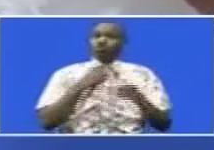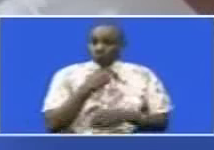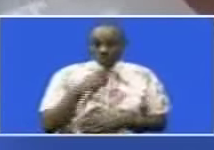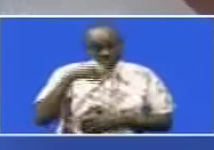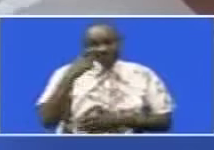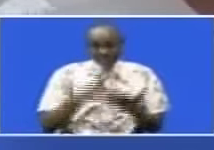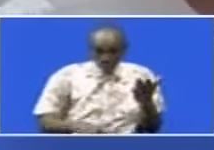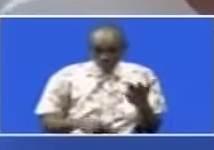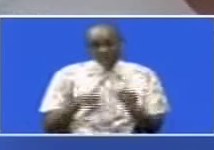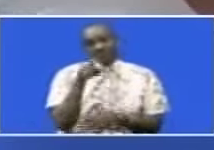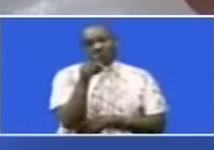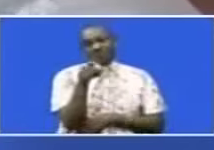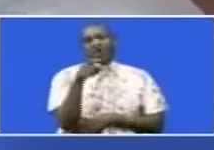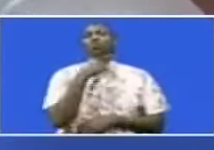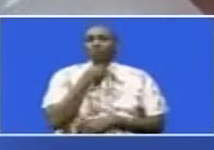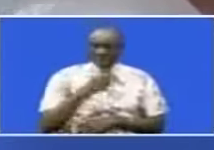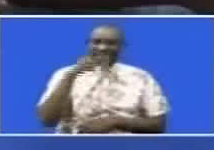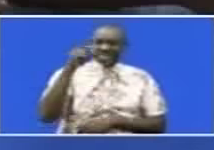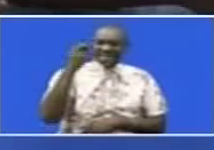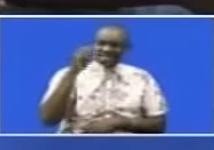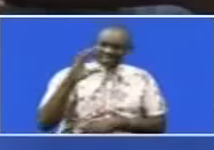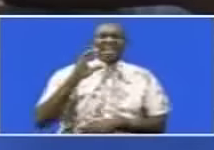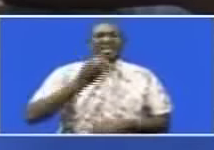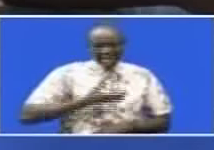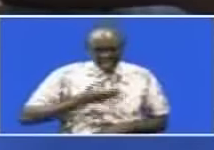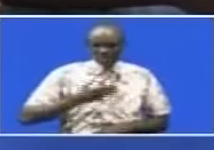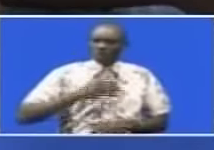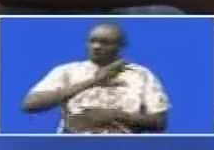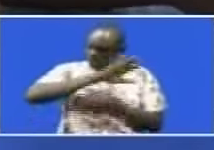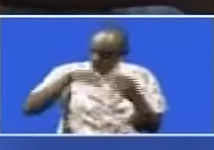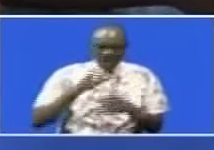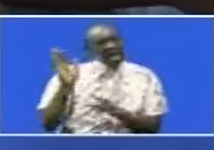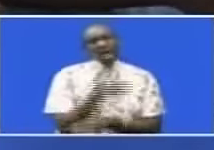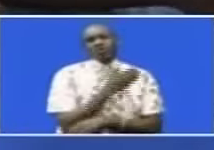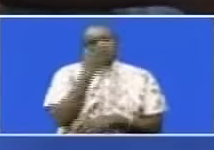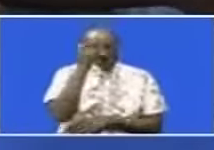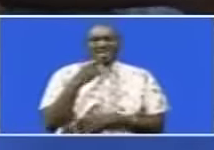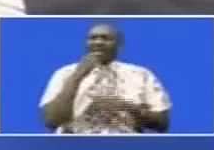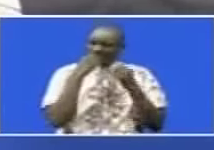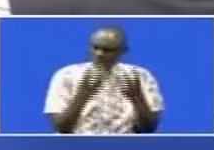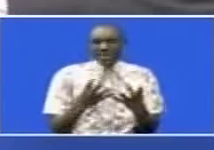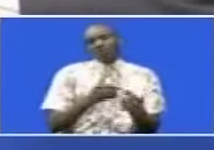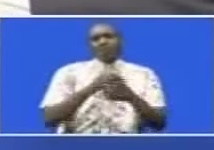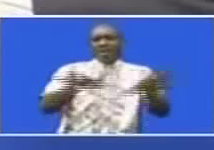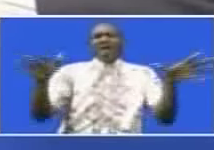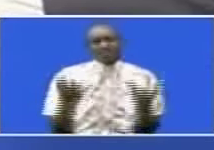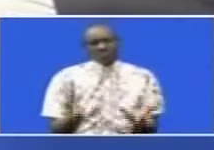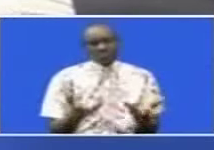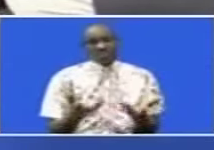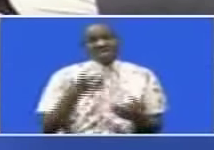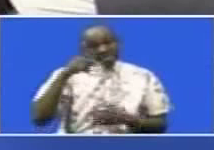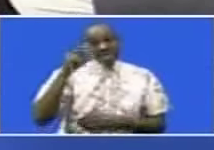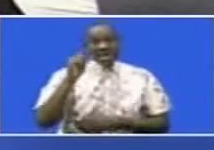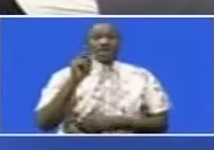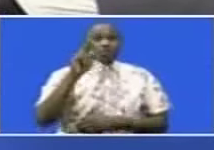Union Congress Kenya banner, warned the Kenya National Examination Council disbanded over alleged leakage of this year's KCSE. KNUT and